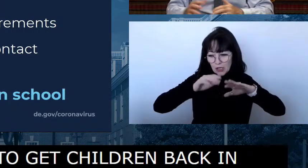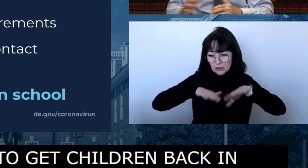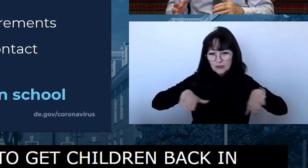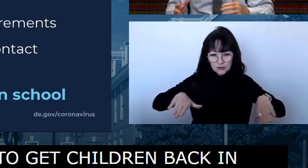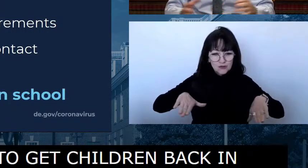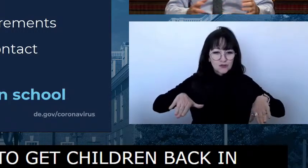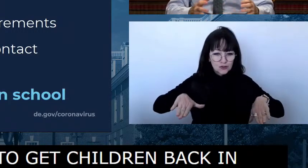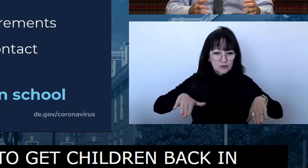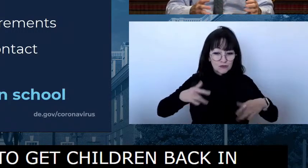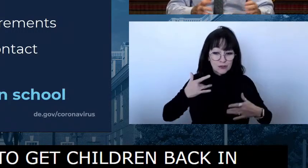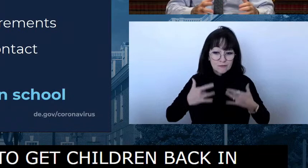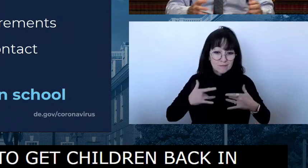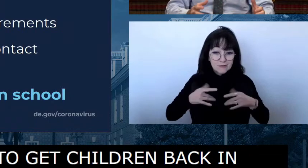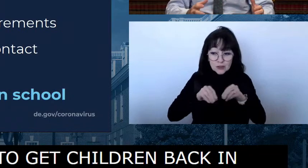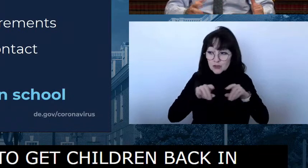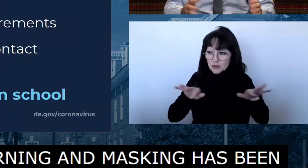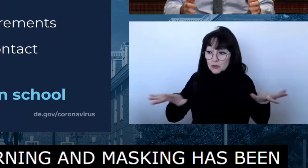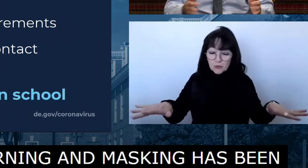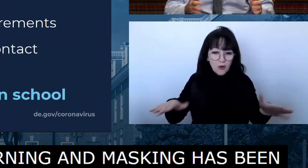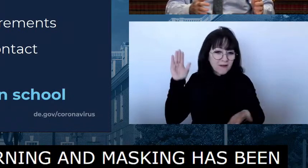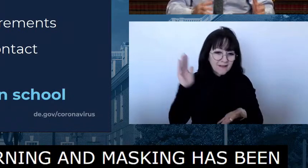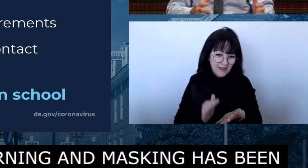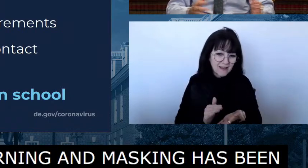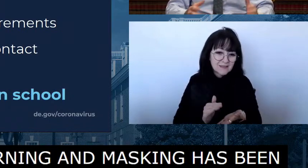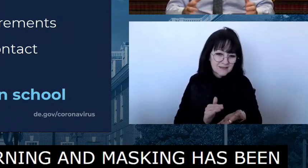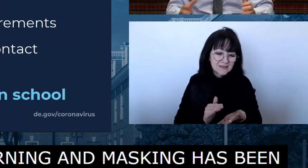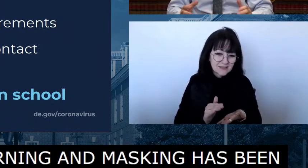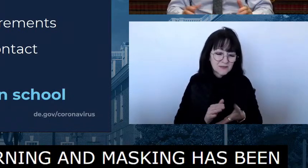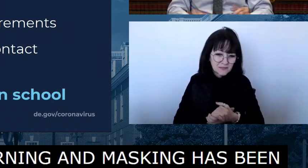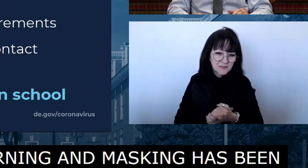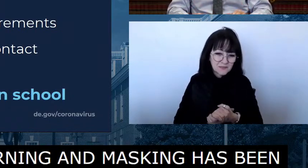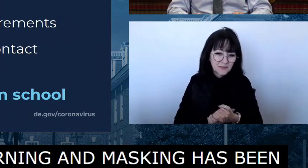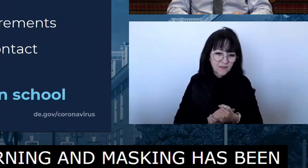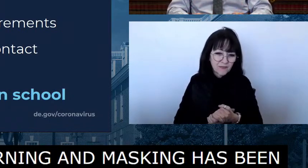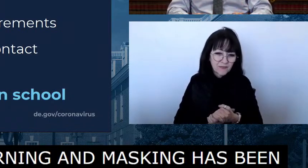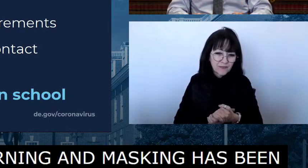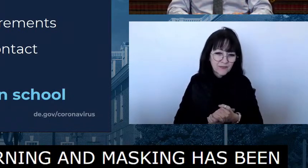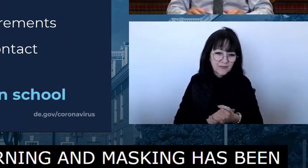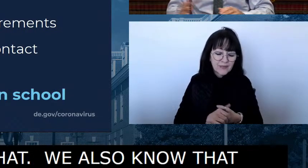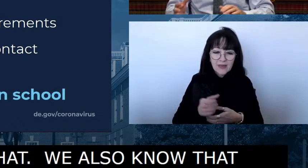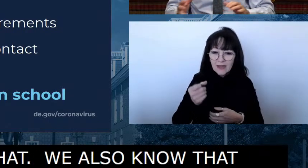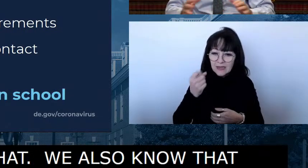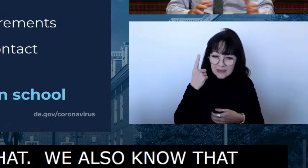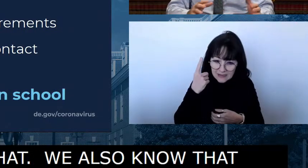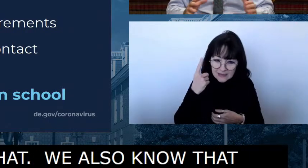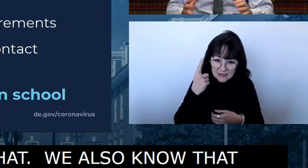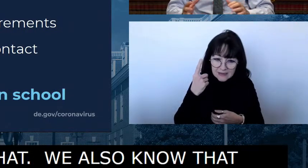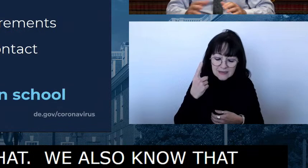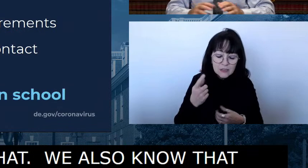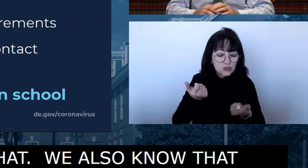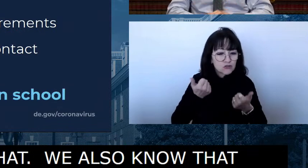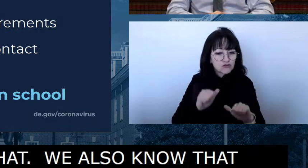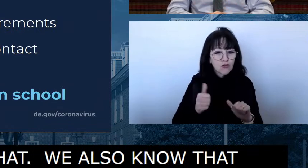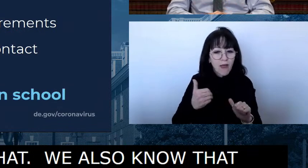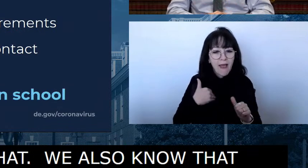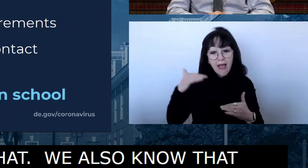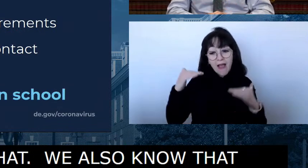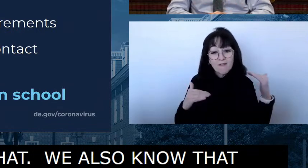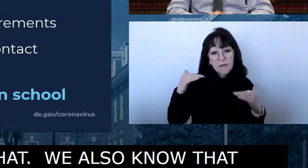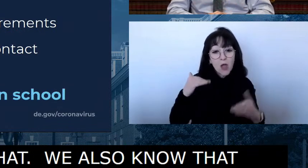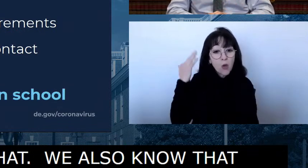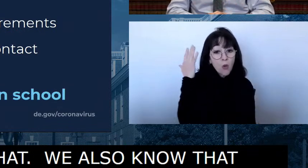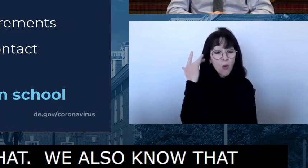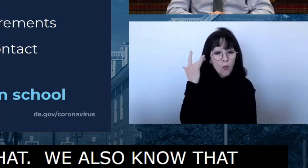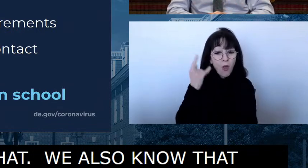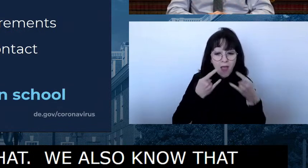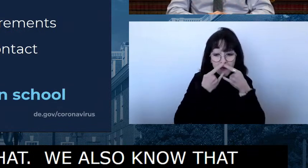creates issues among children in the learning process. And so there's a balance that needs to be struck there.